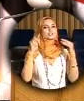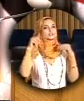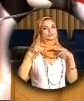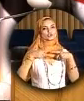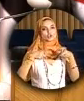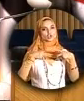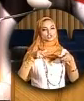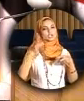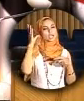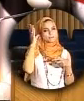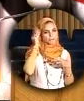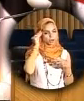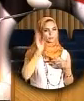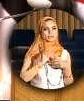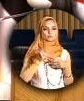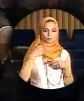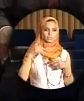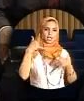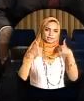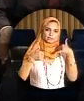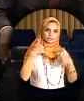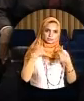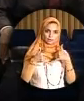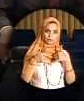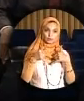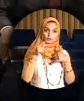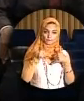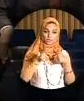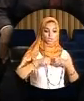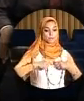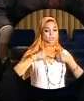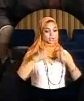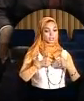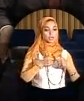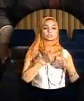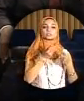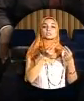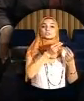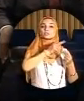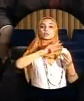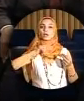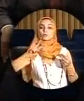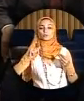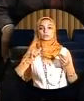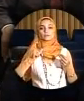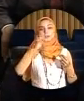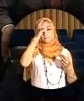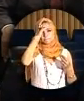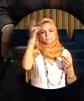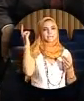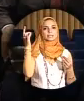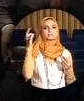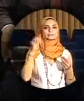disabilities. ICTs have the power to break down barriers, connecting vulnerable and marginalized groups with